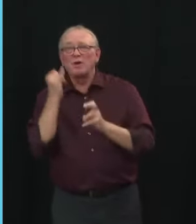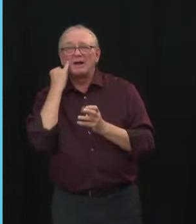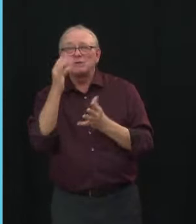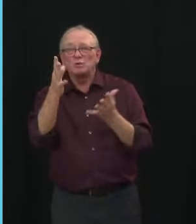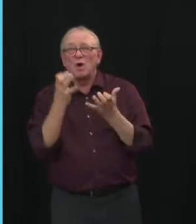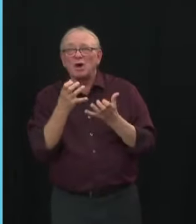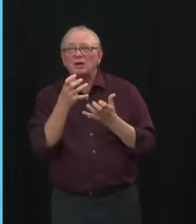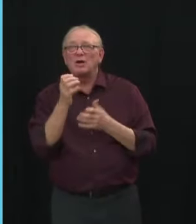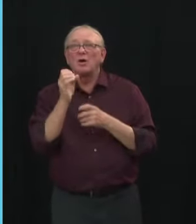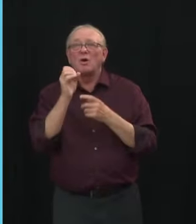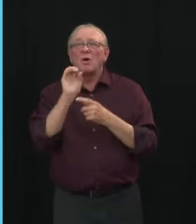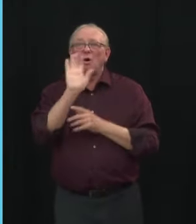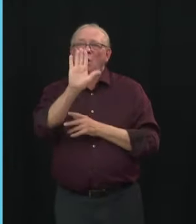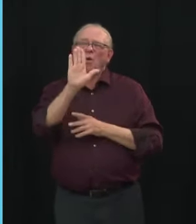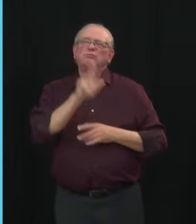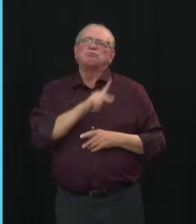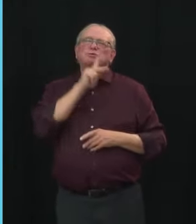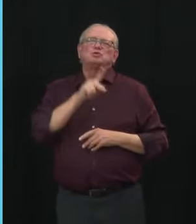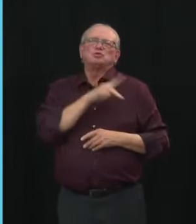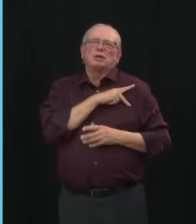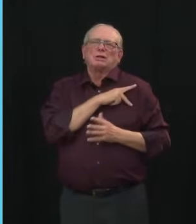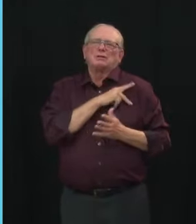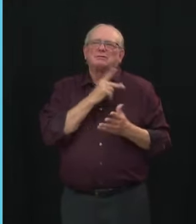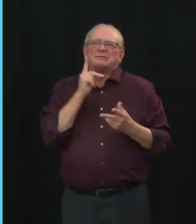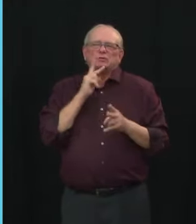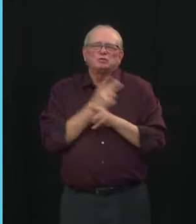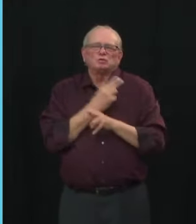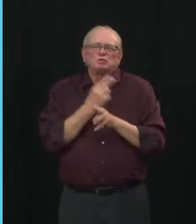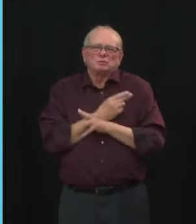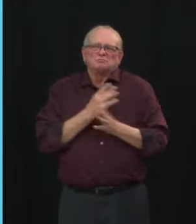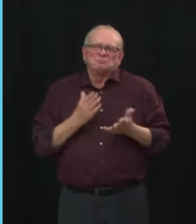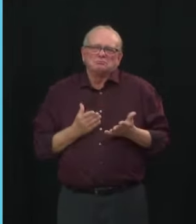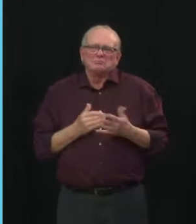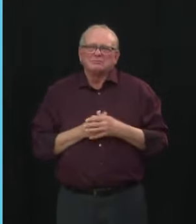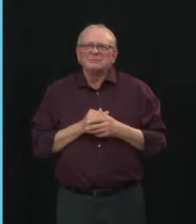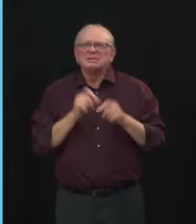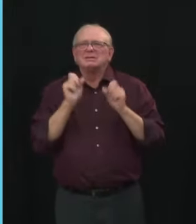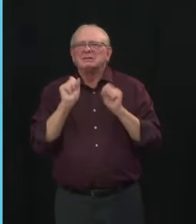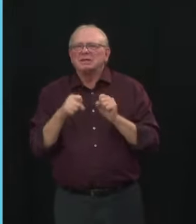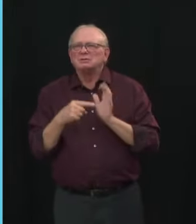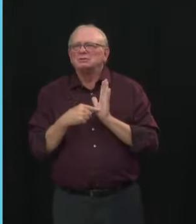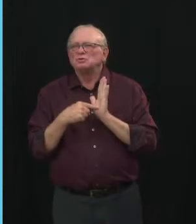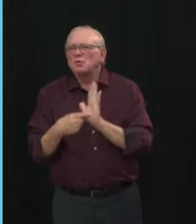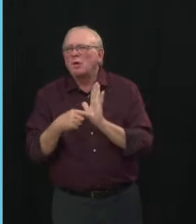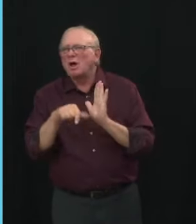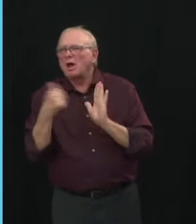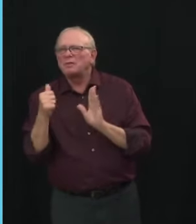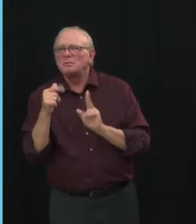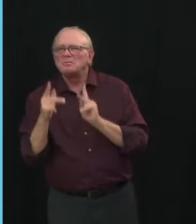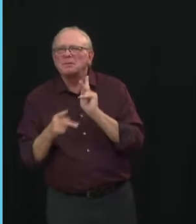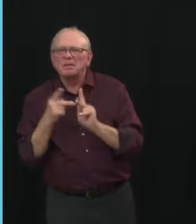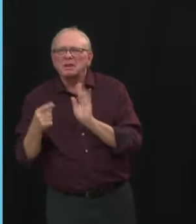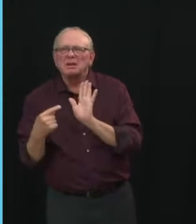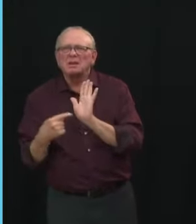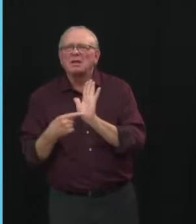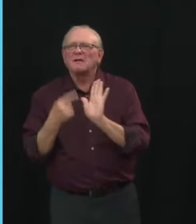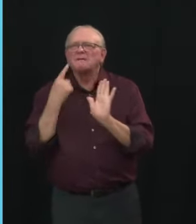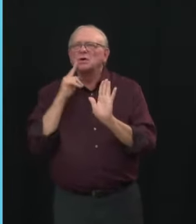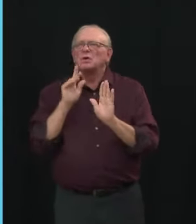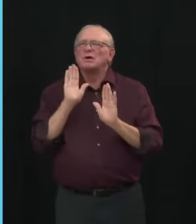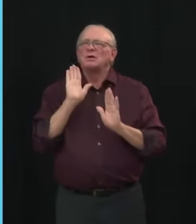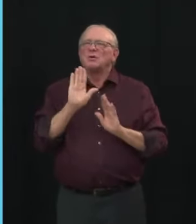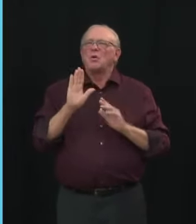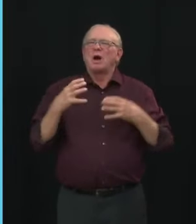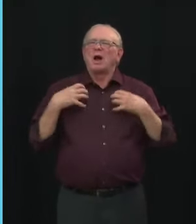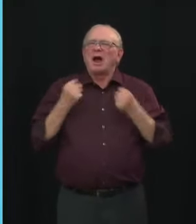own personal needs that they can choose to disclose to others, again, for their own immediate health needs. So that